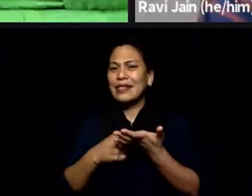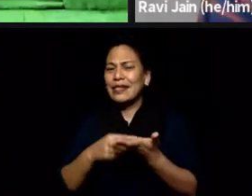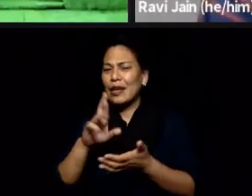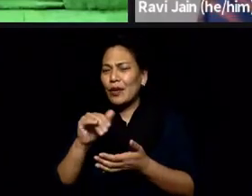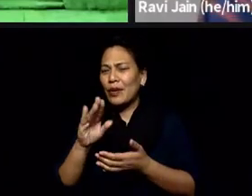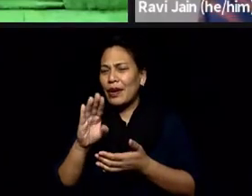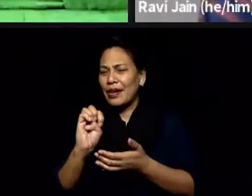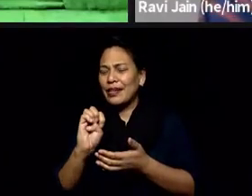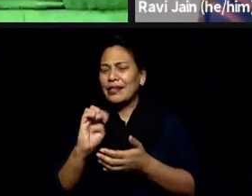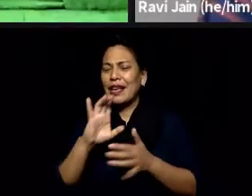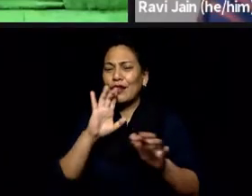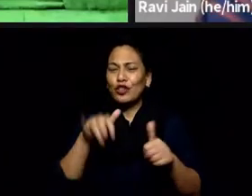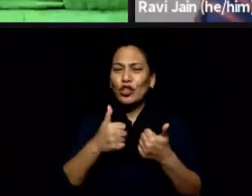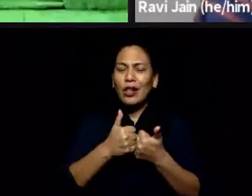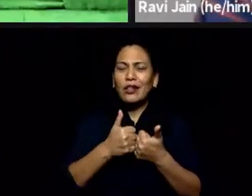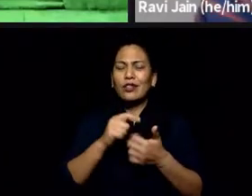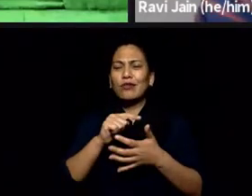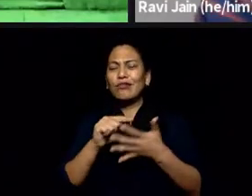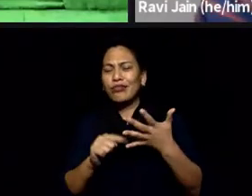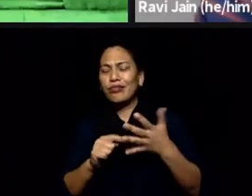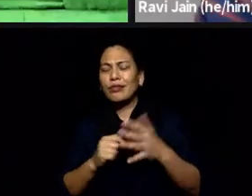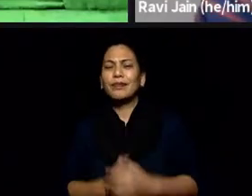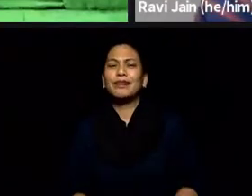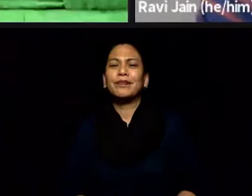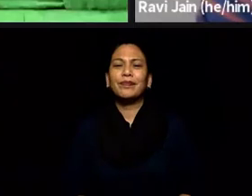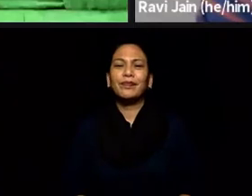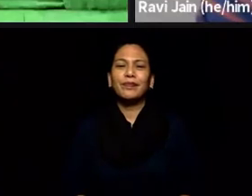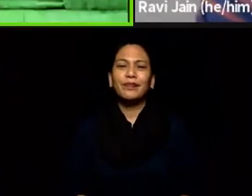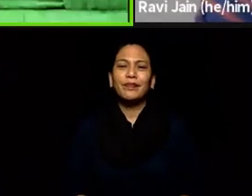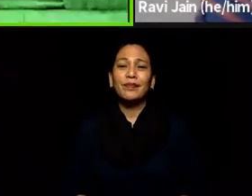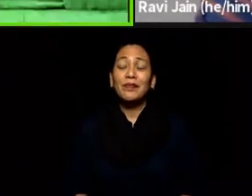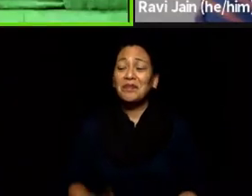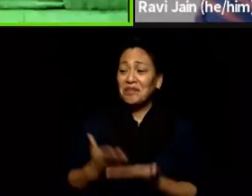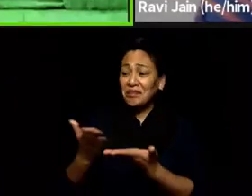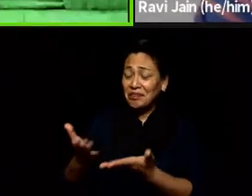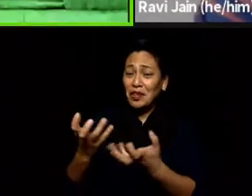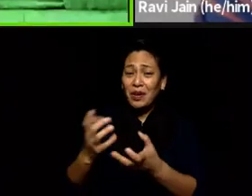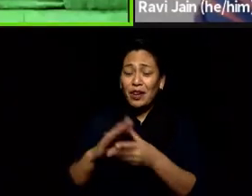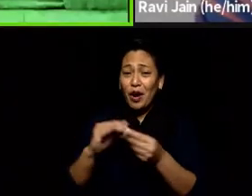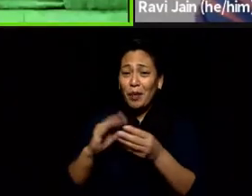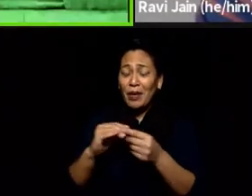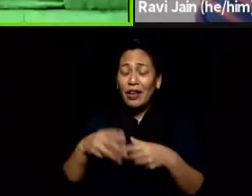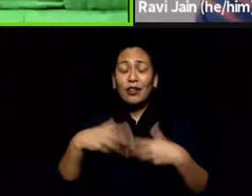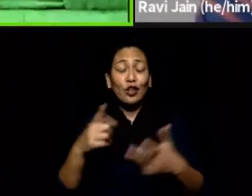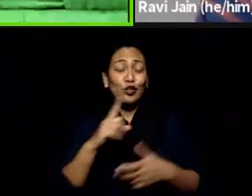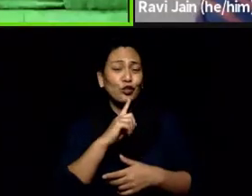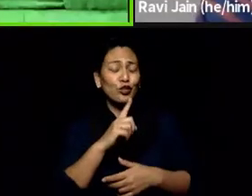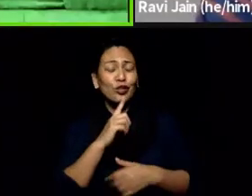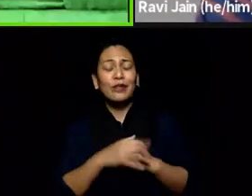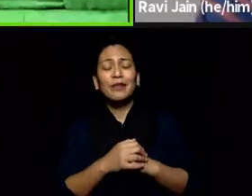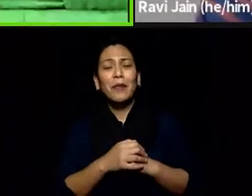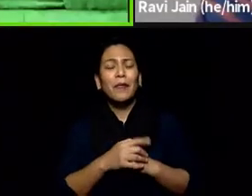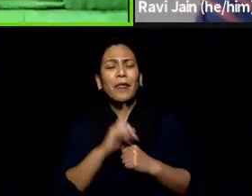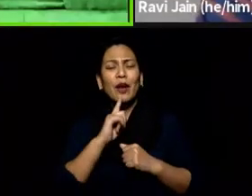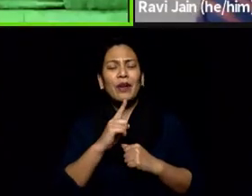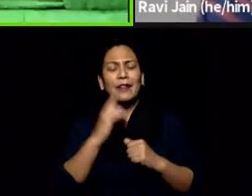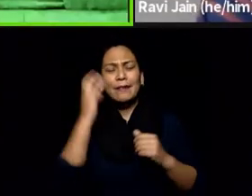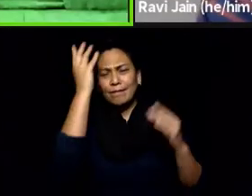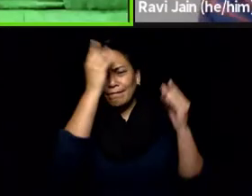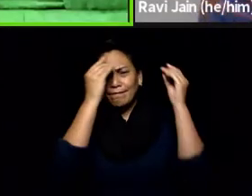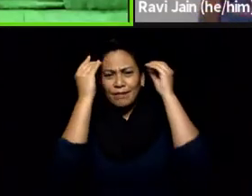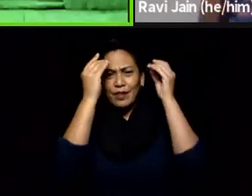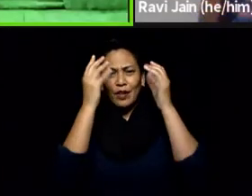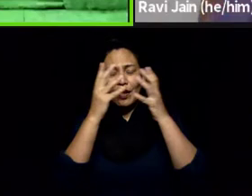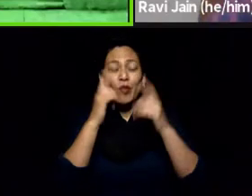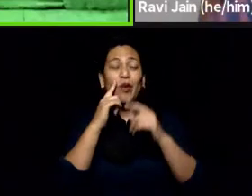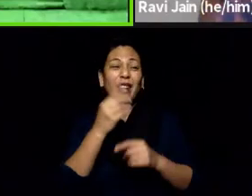and the difficulty of that. So I don't know. Do you want to say anything? Sure. I mean, you know, I've thought a lot about, first